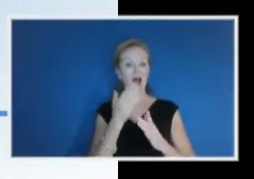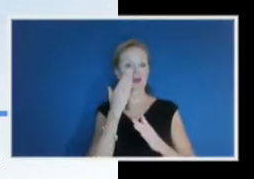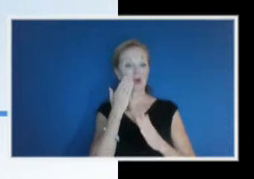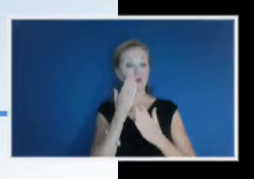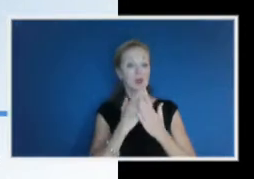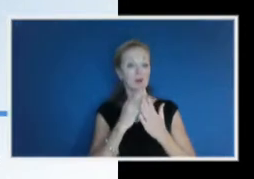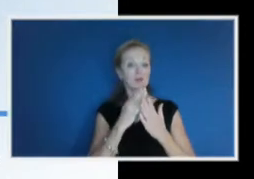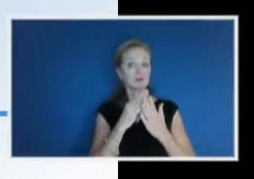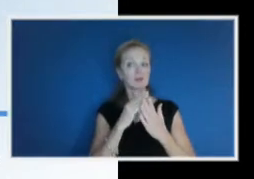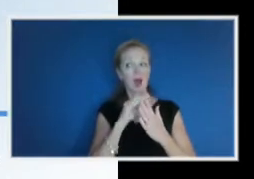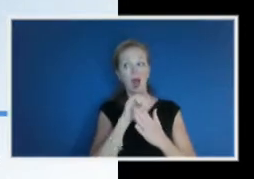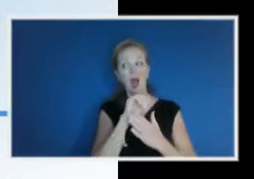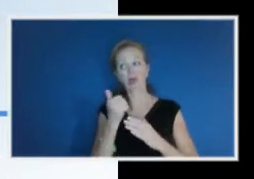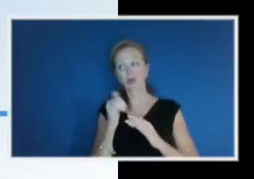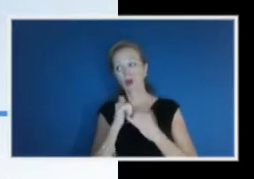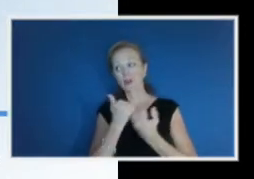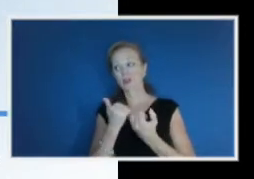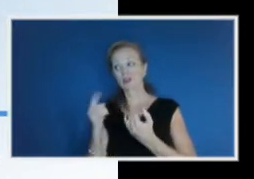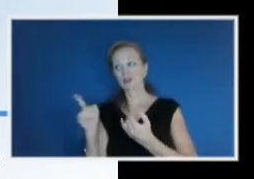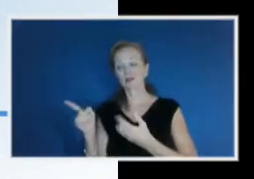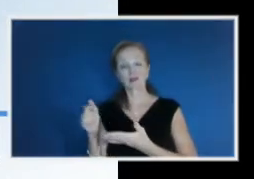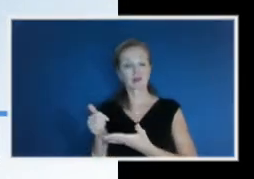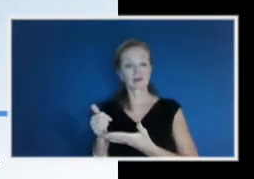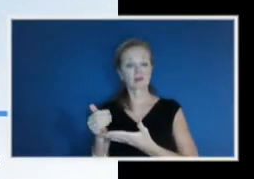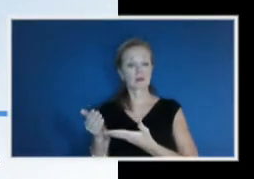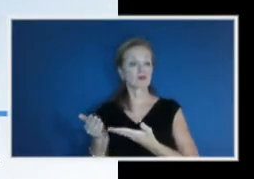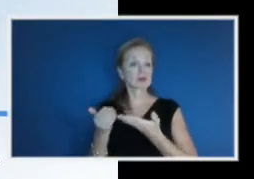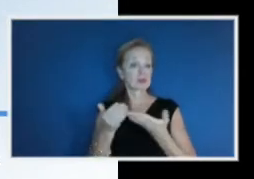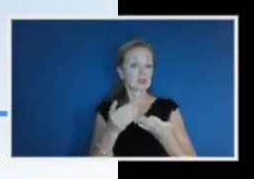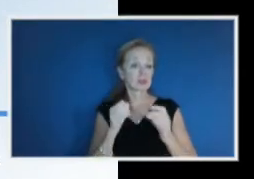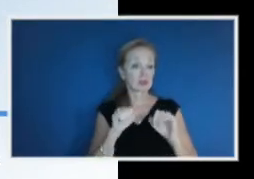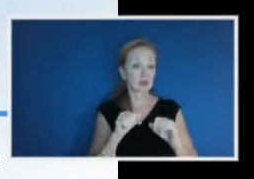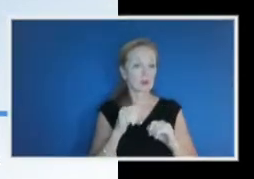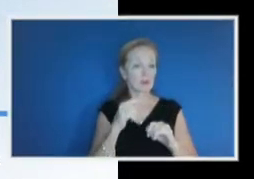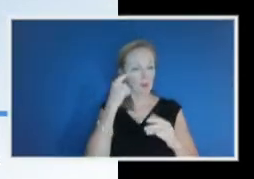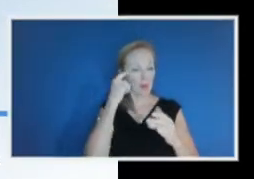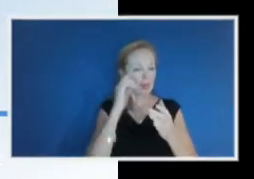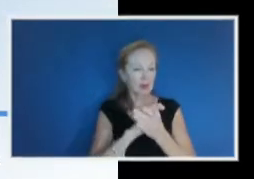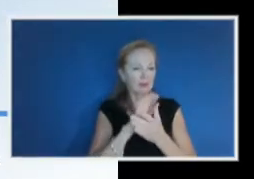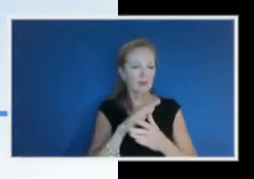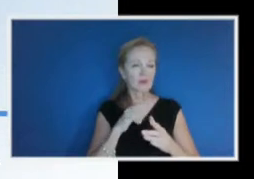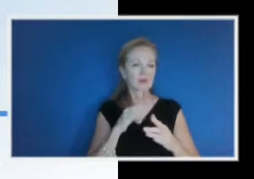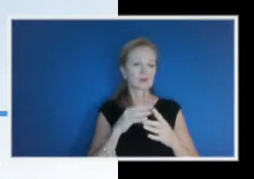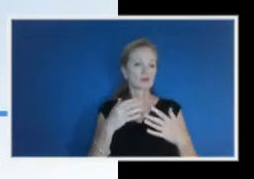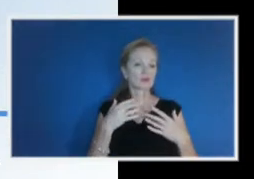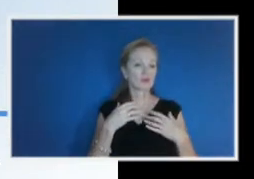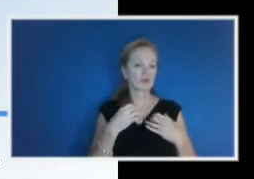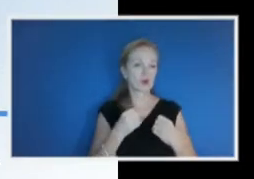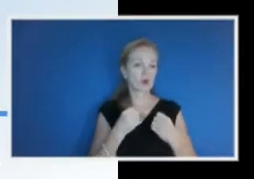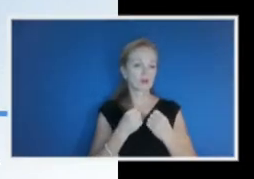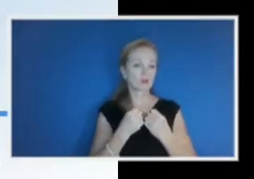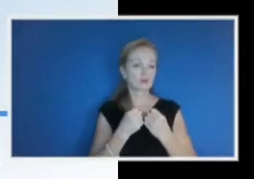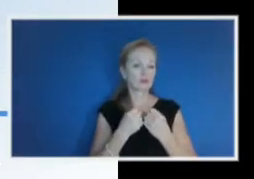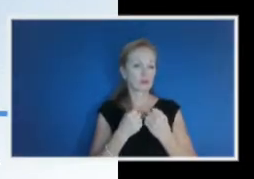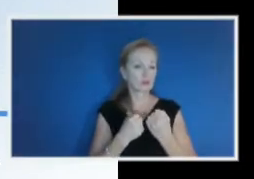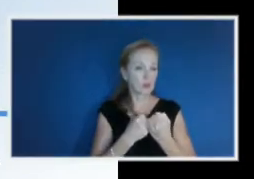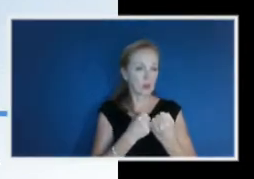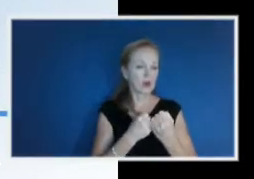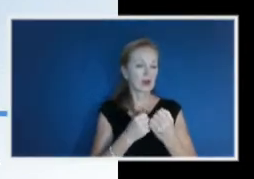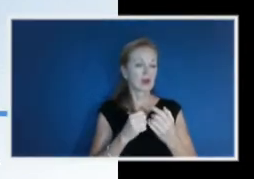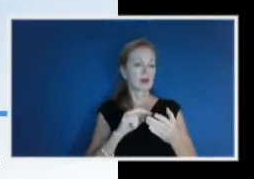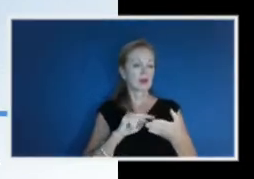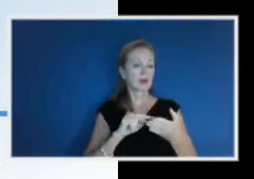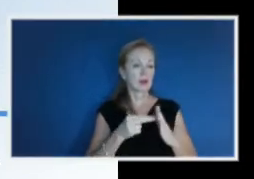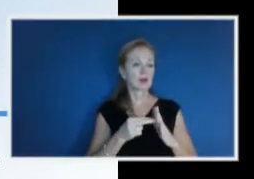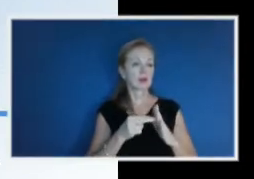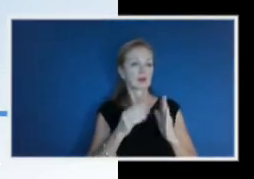agencies could certainly recommend to you. We do believe that you have a solid basis to continue to implement a narrowly tailored race